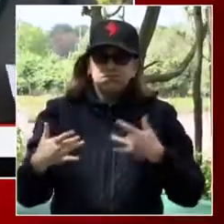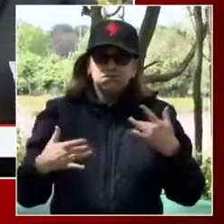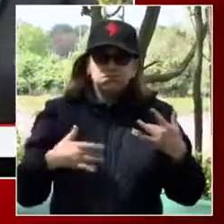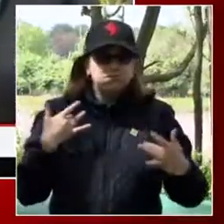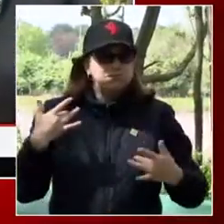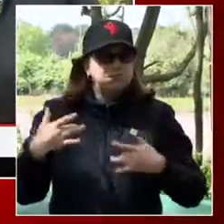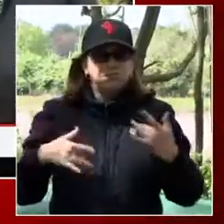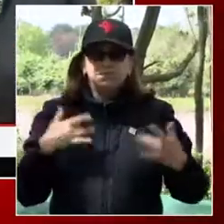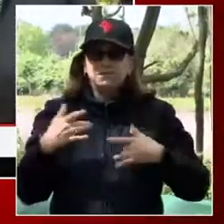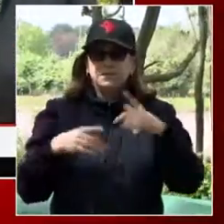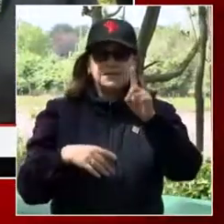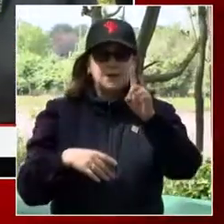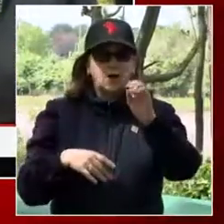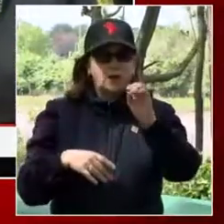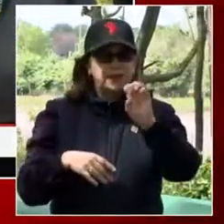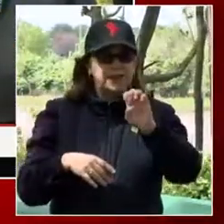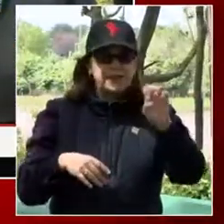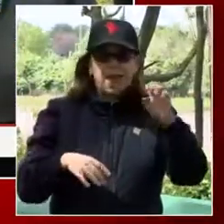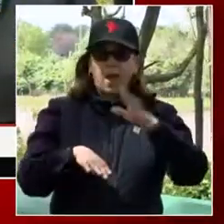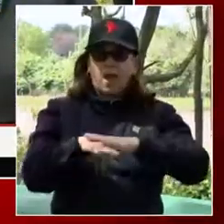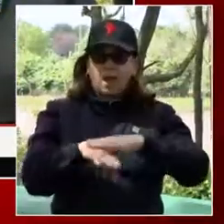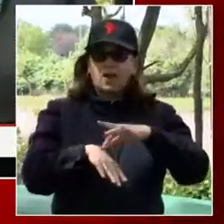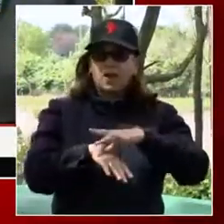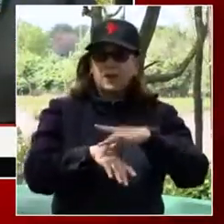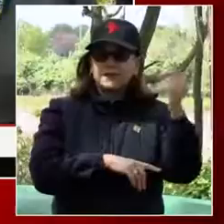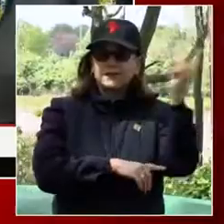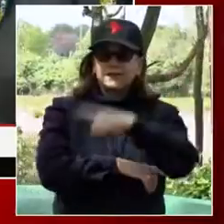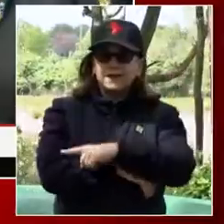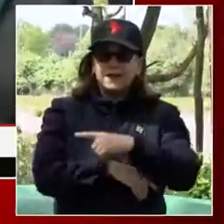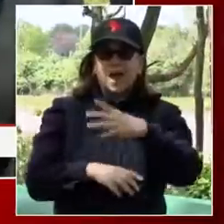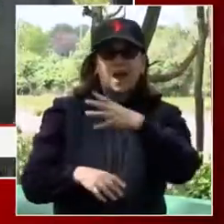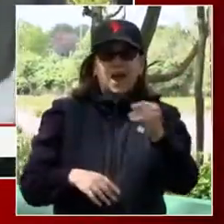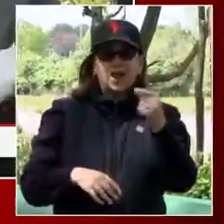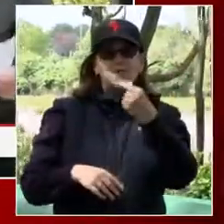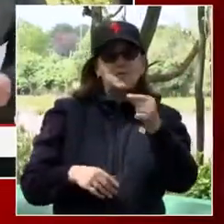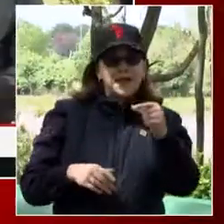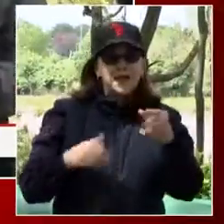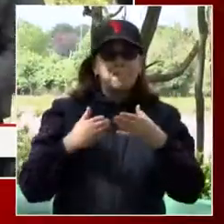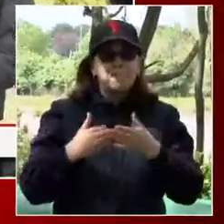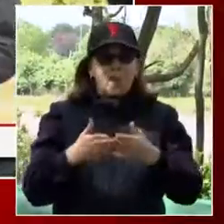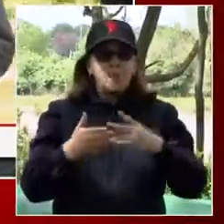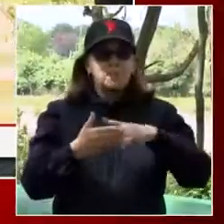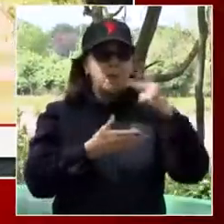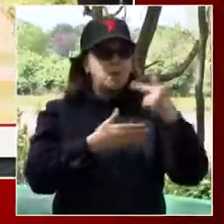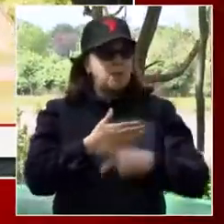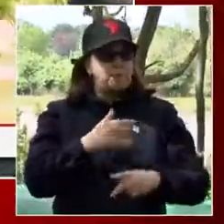Earth Day, especially the Green Boat Initiative.